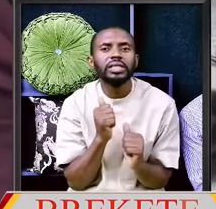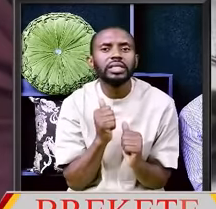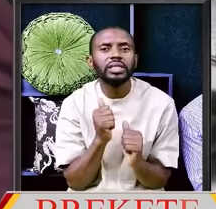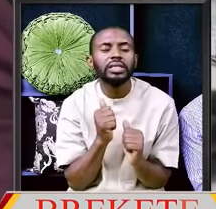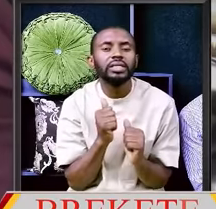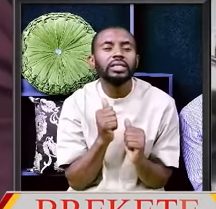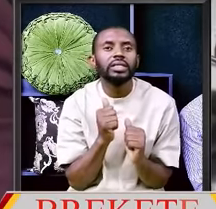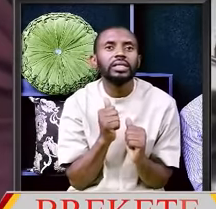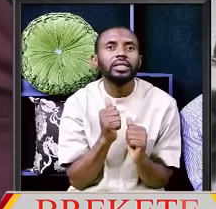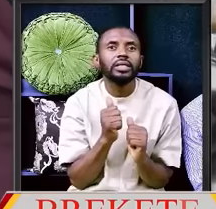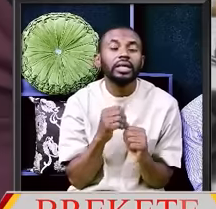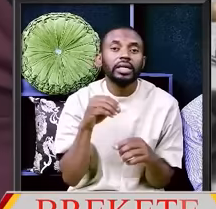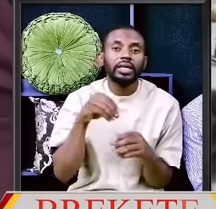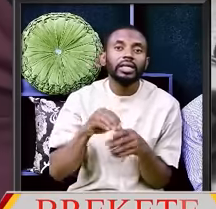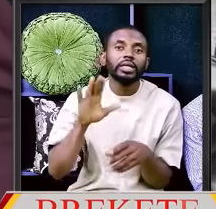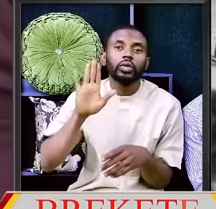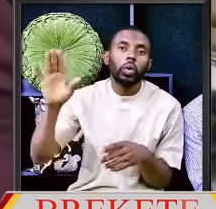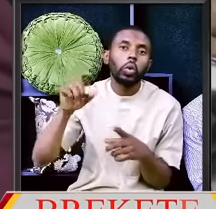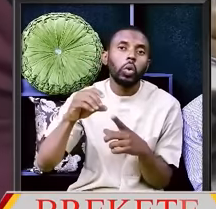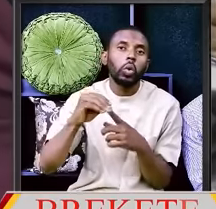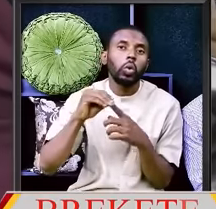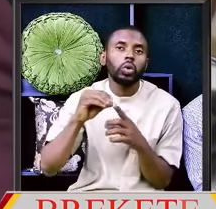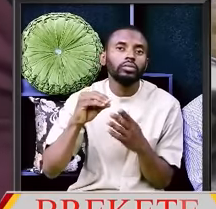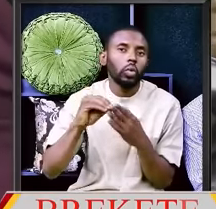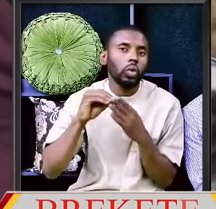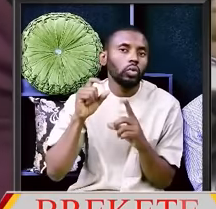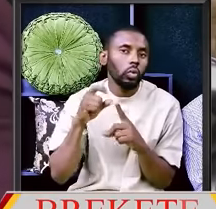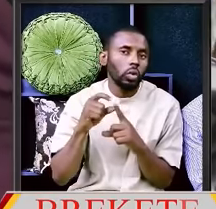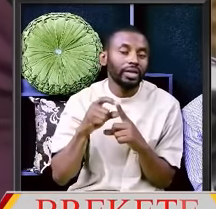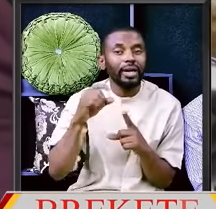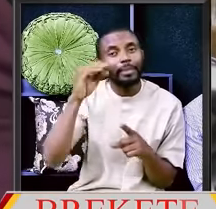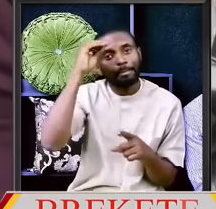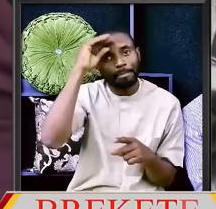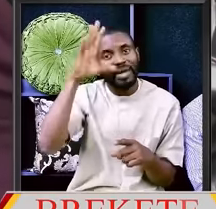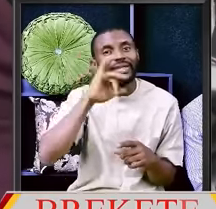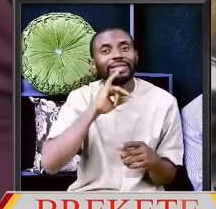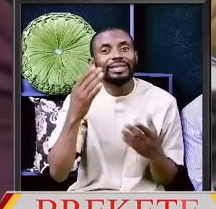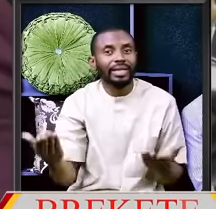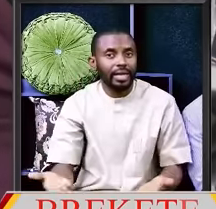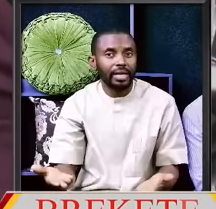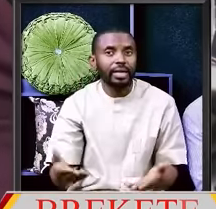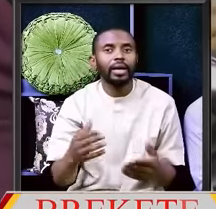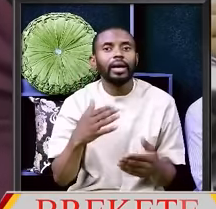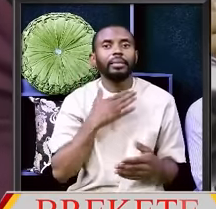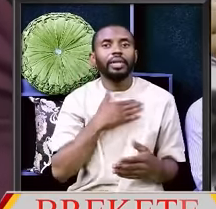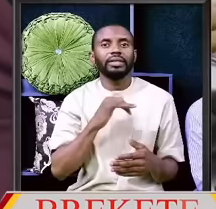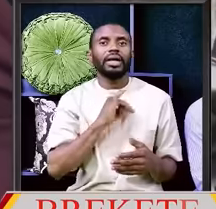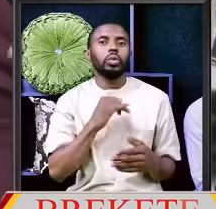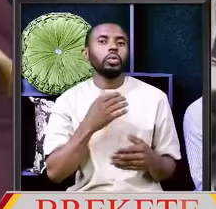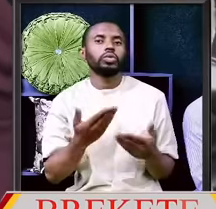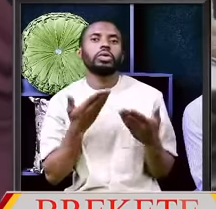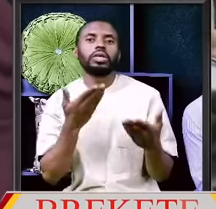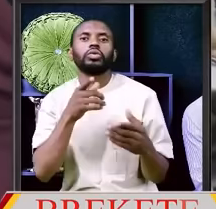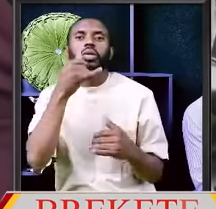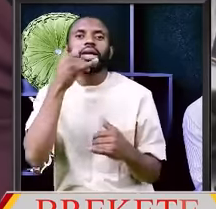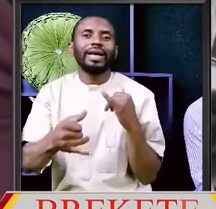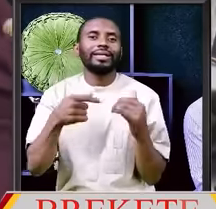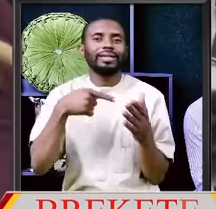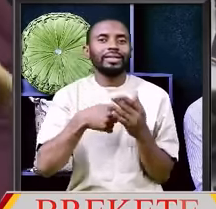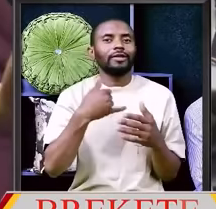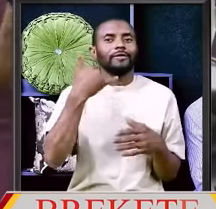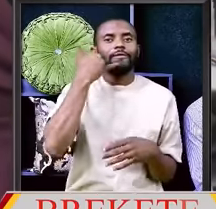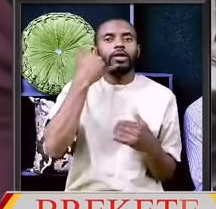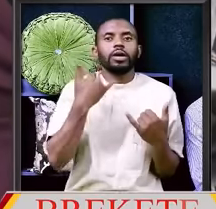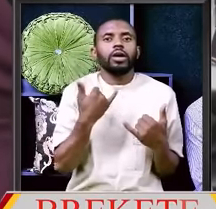When in his own words, madam, the man is here. Please, DNA. I will suggest you end this call now. Compose